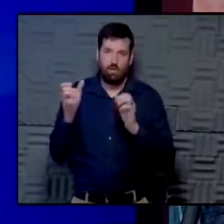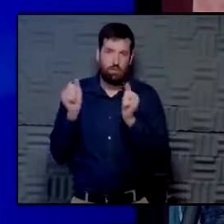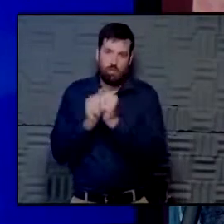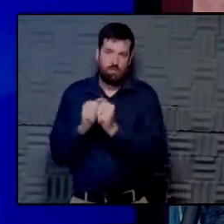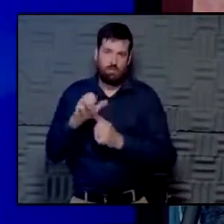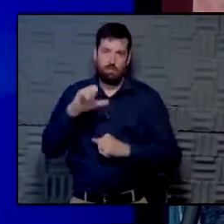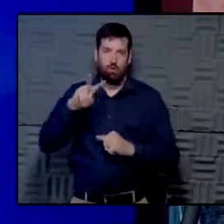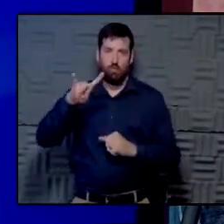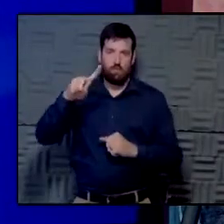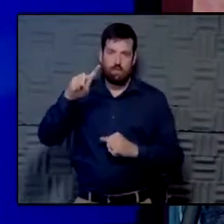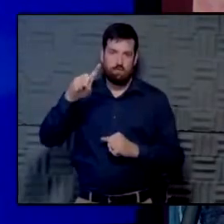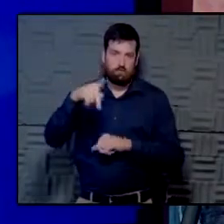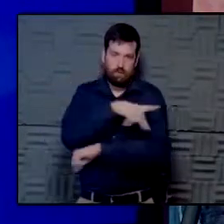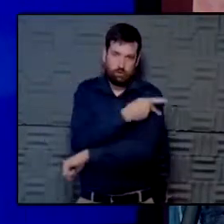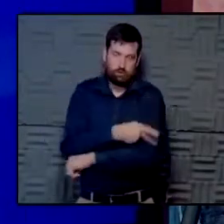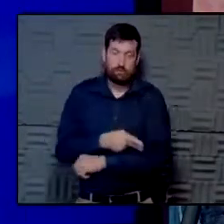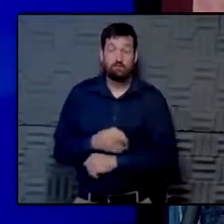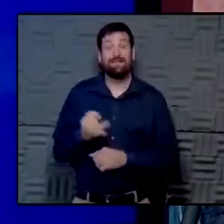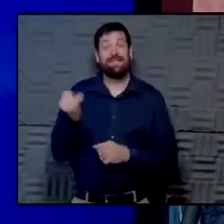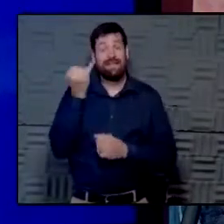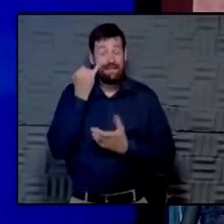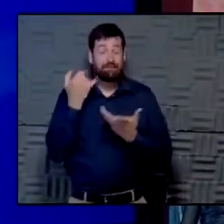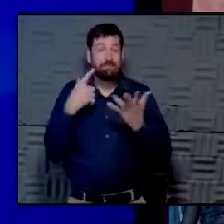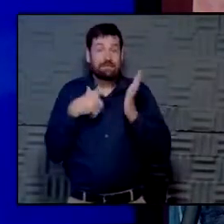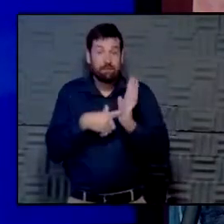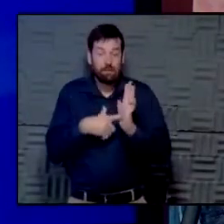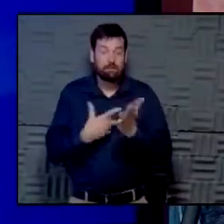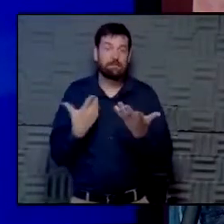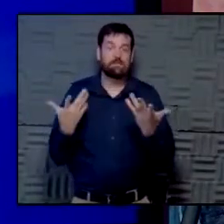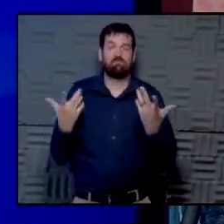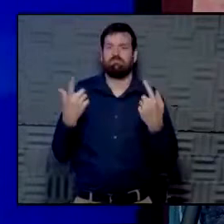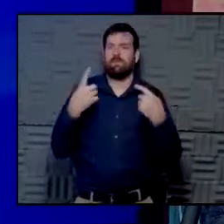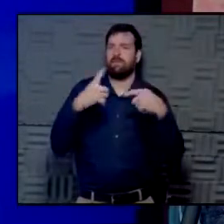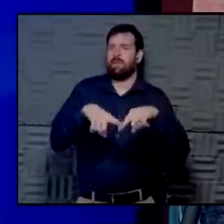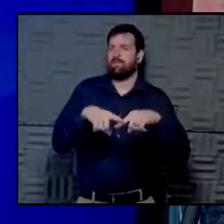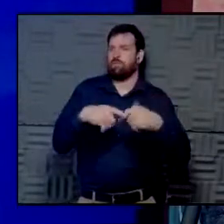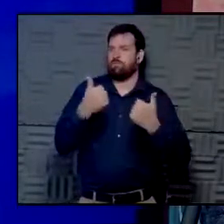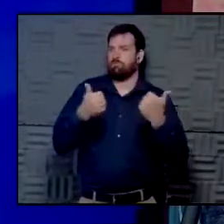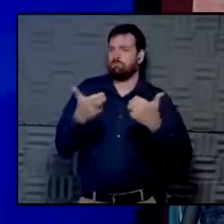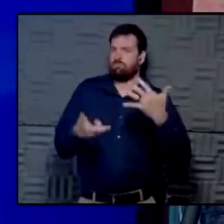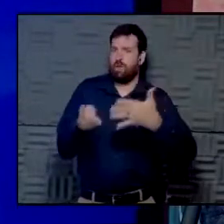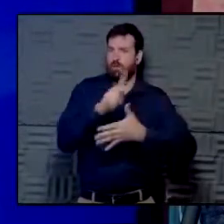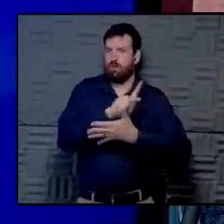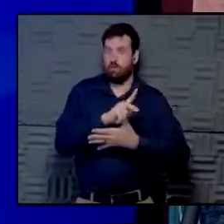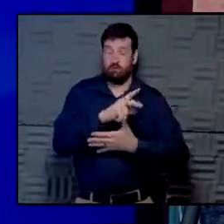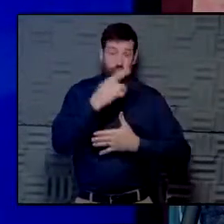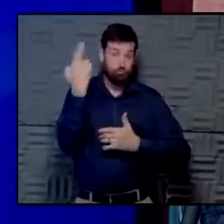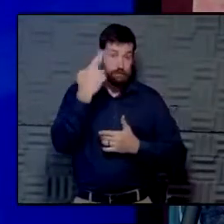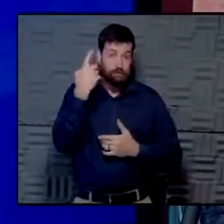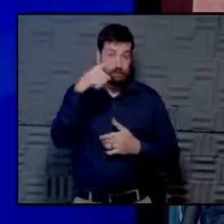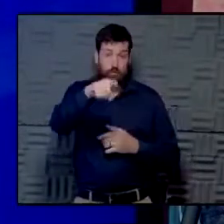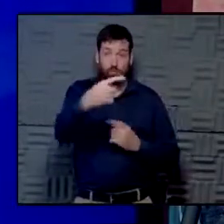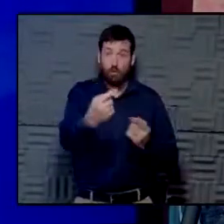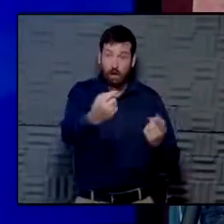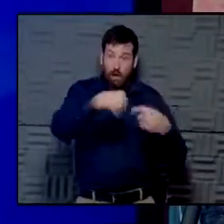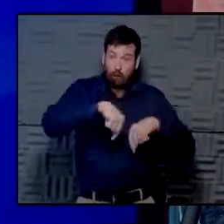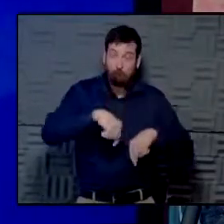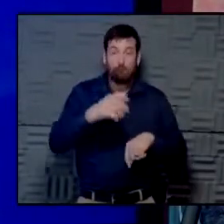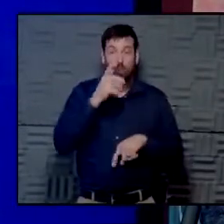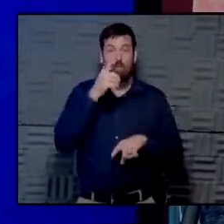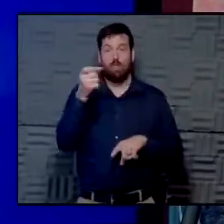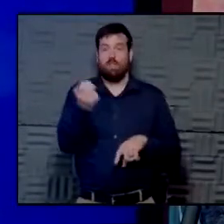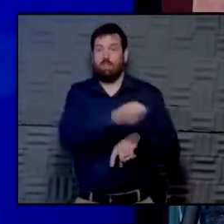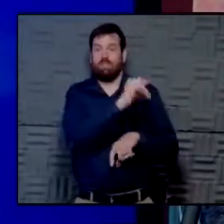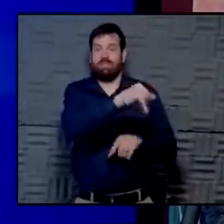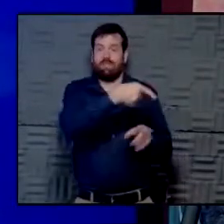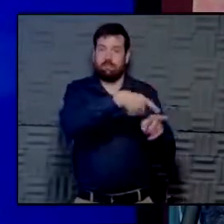symptomatic, we will make that decision based off of what takes priority. Is it the reason that you came in and we'll put you on that specialty